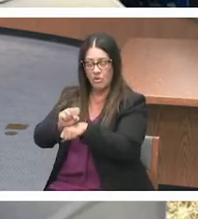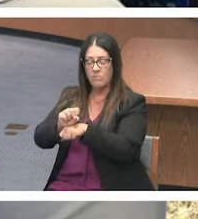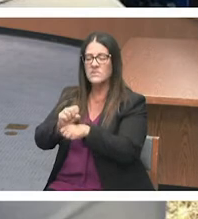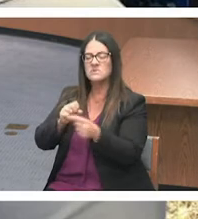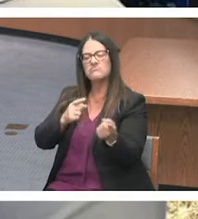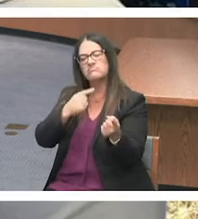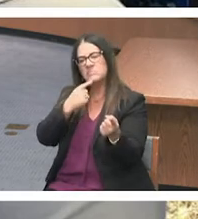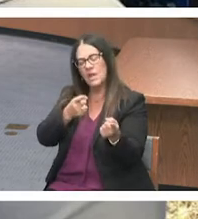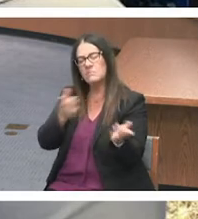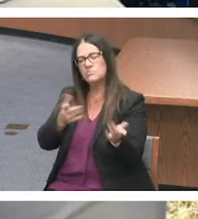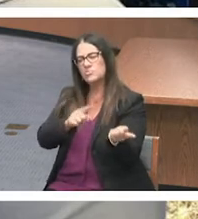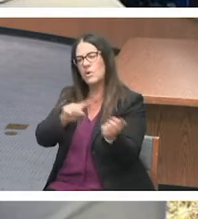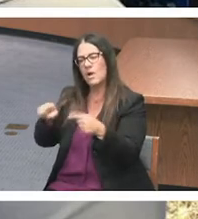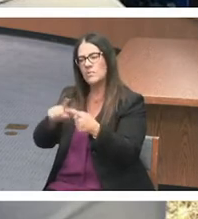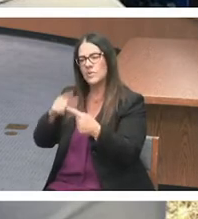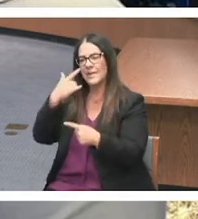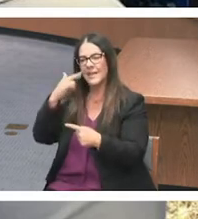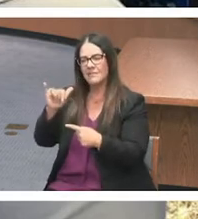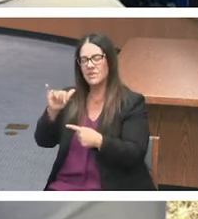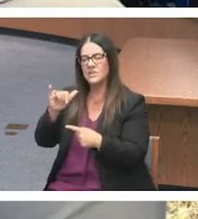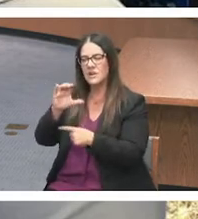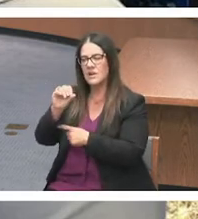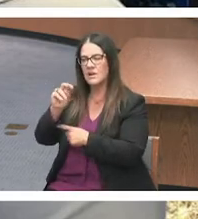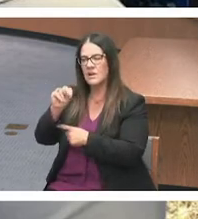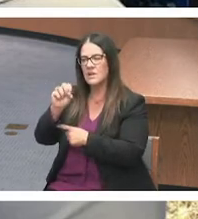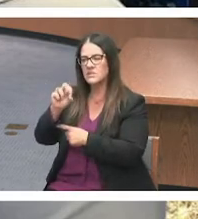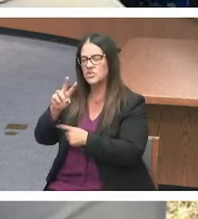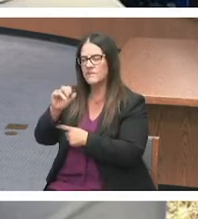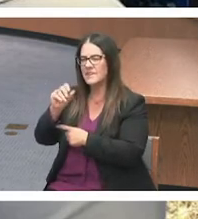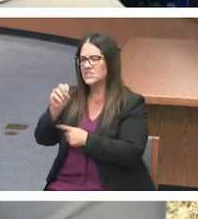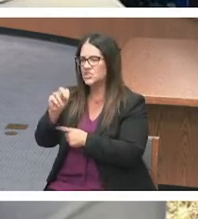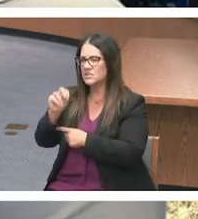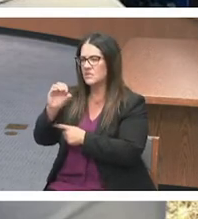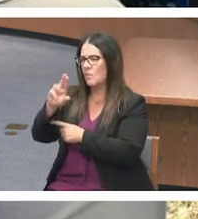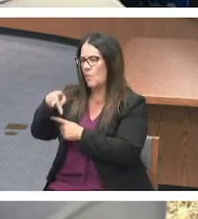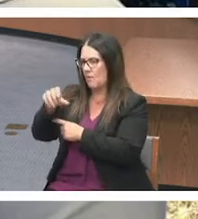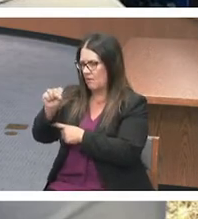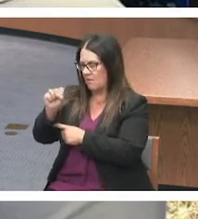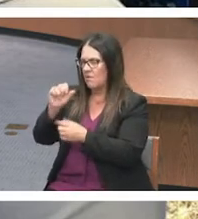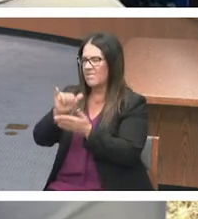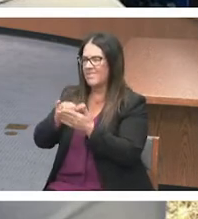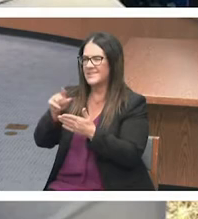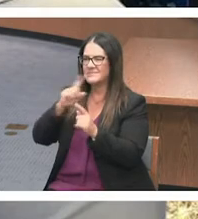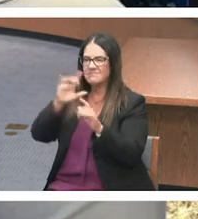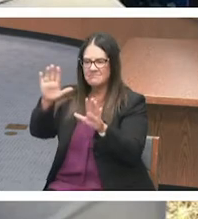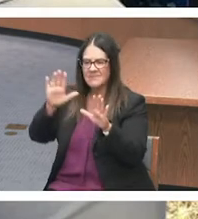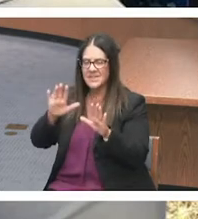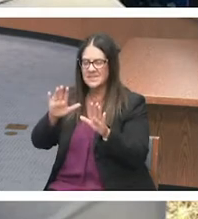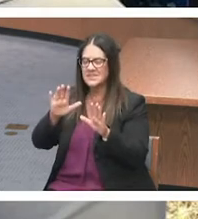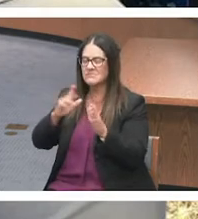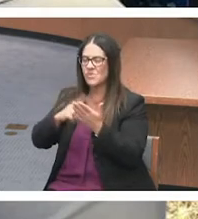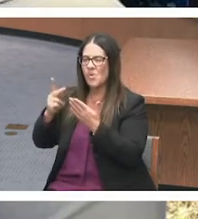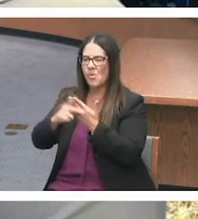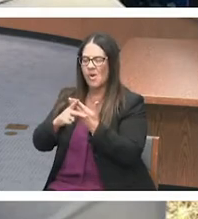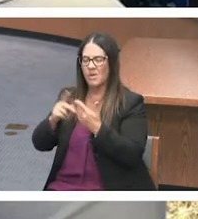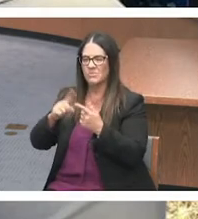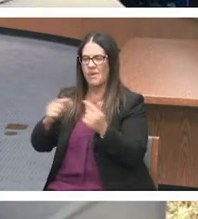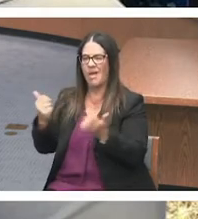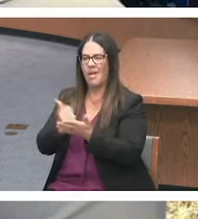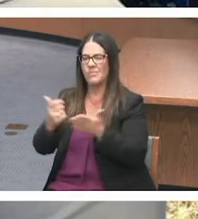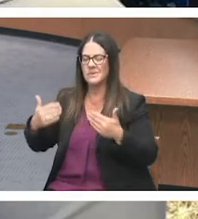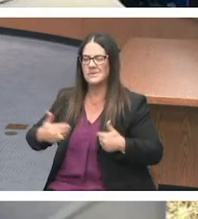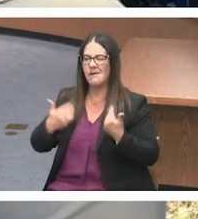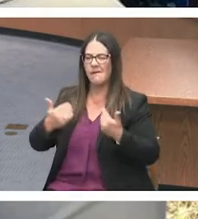California Conservation Corps. This is an amazing program that's taking a diverse range of young Californians and bringing them into